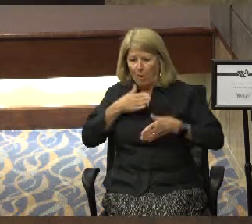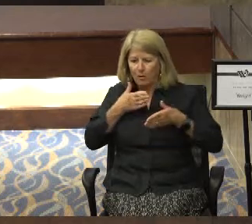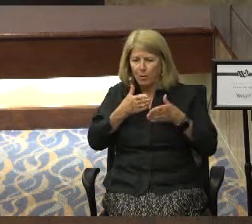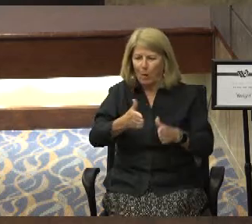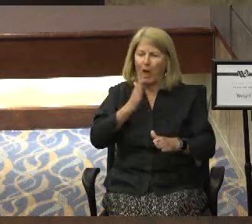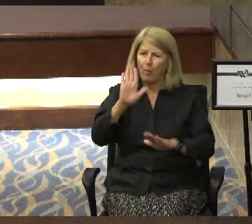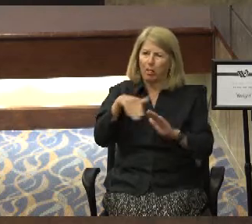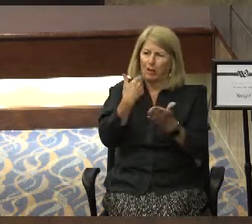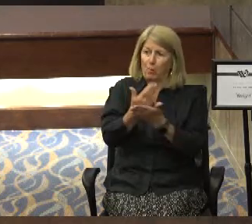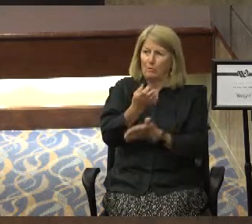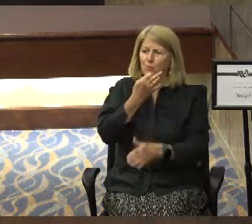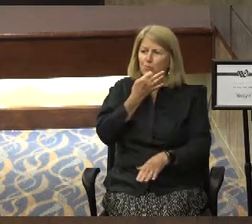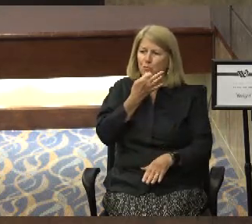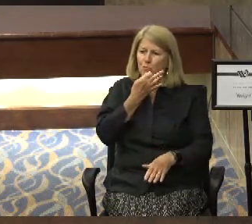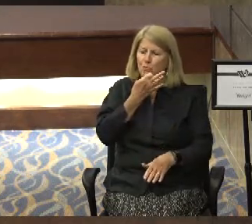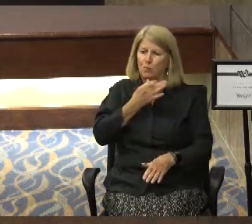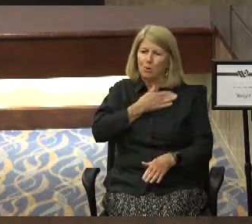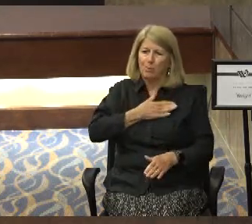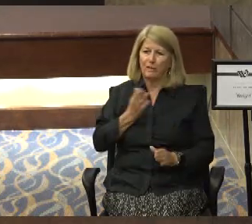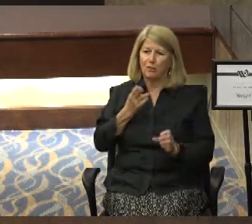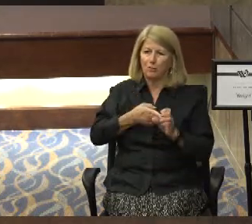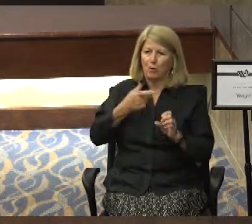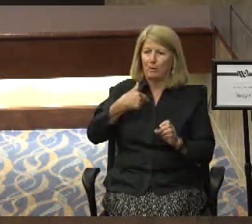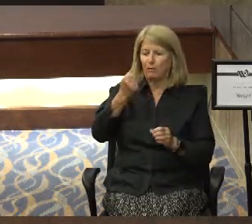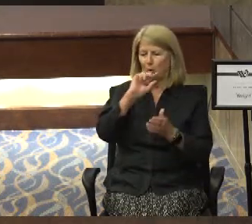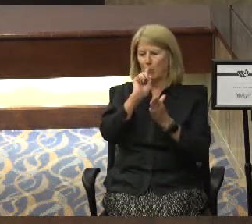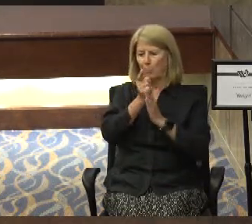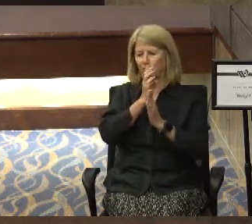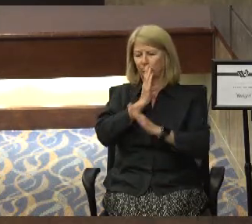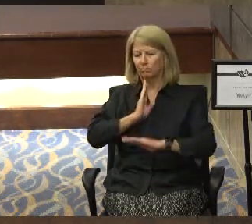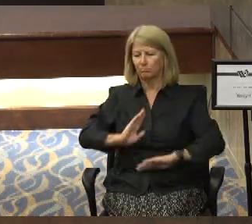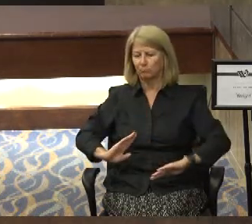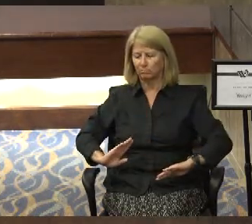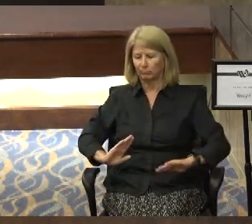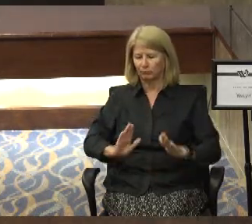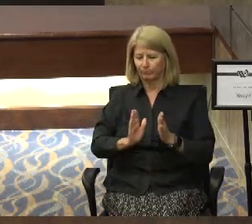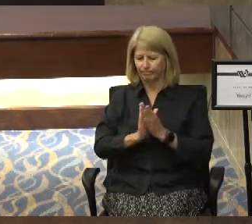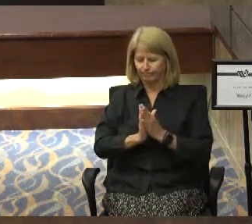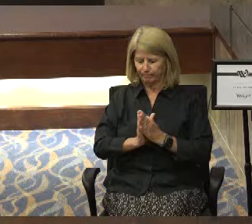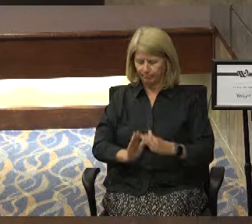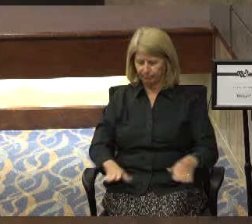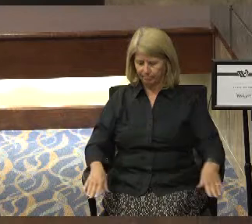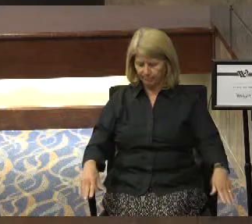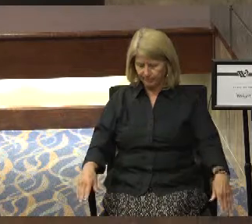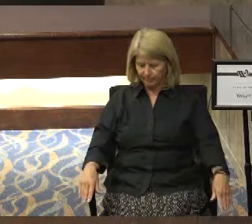will be here momentarily. Please join me for a moment of silence.